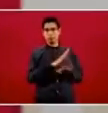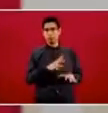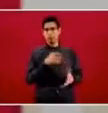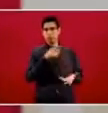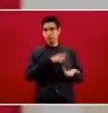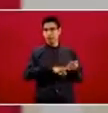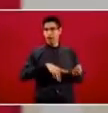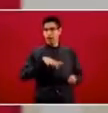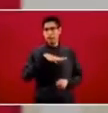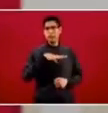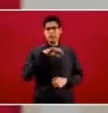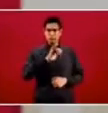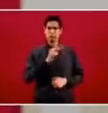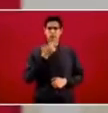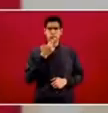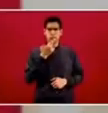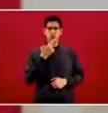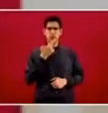collecting.